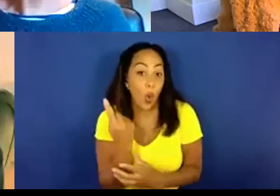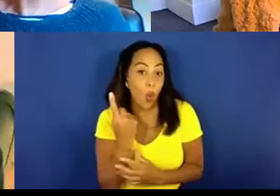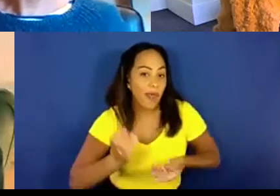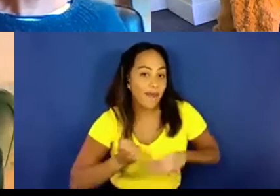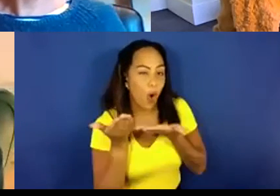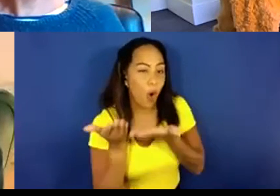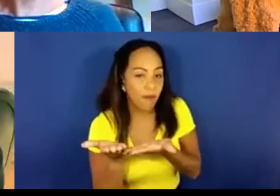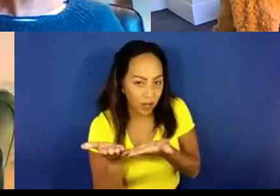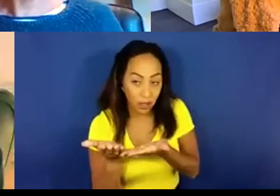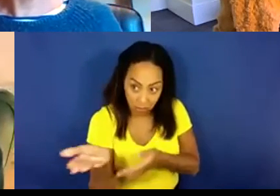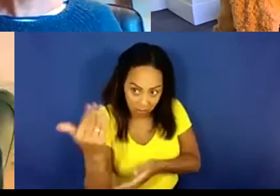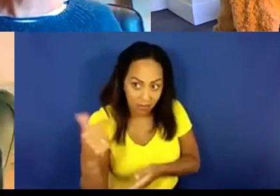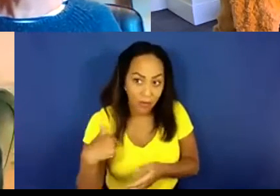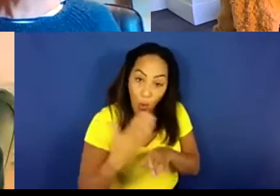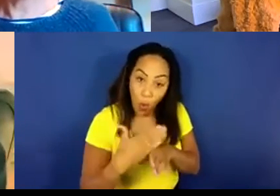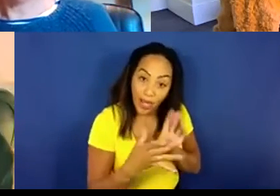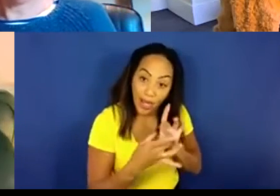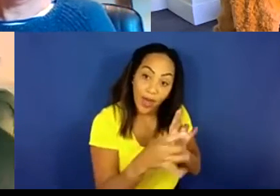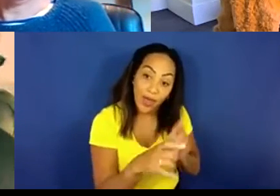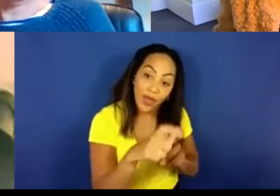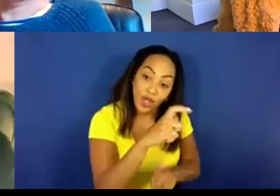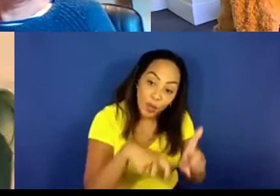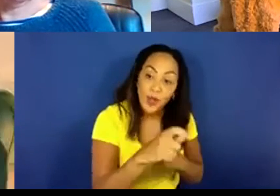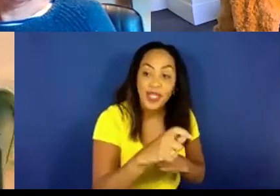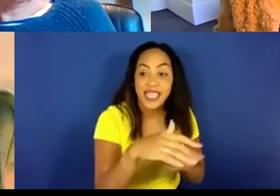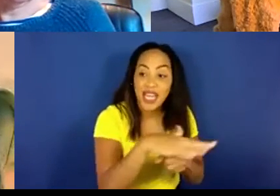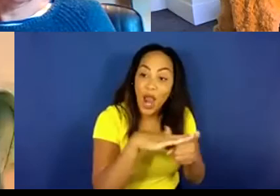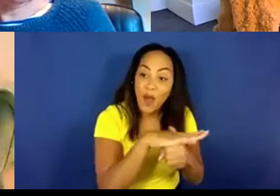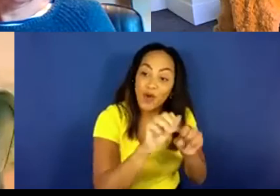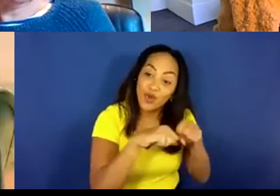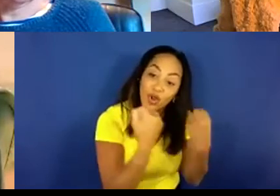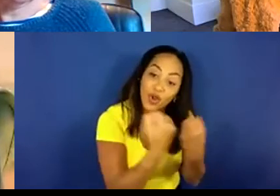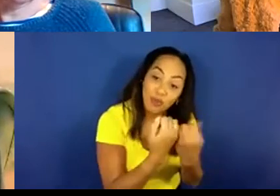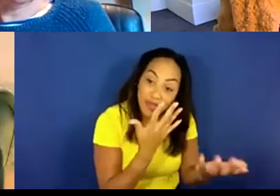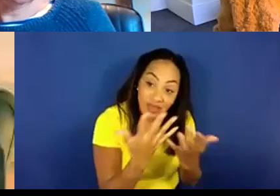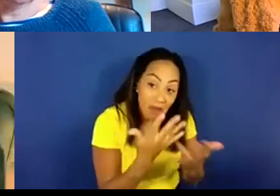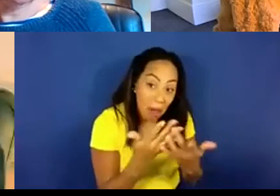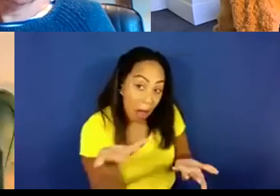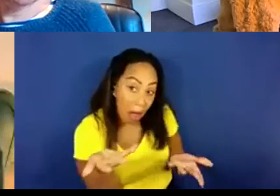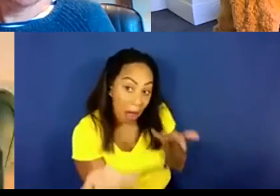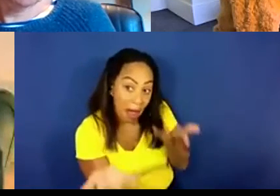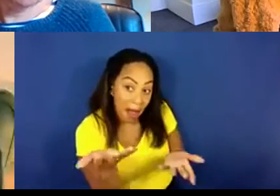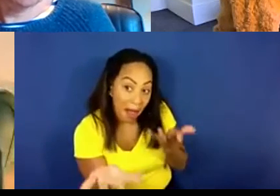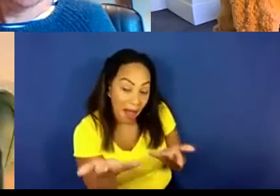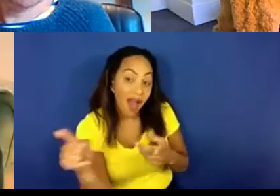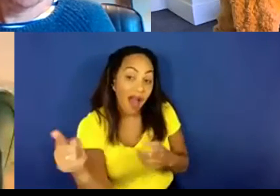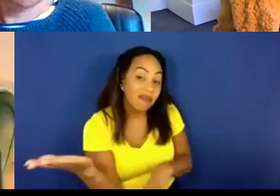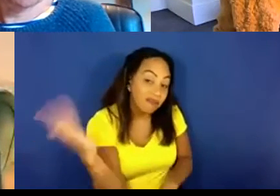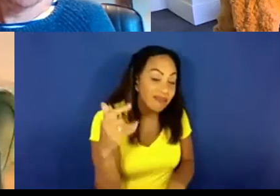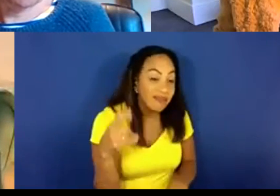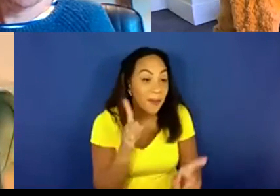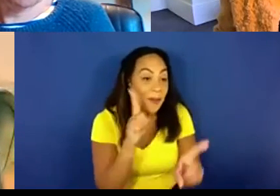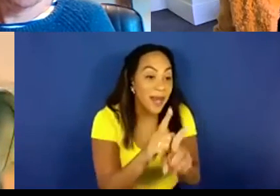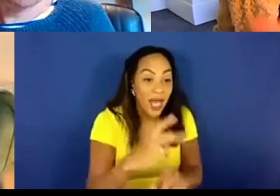local groups in a community development asset-based approach to the work, working with some of the local older people's groups in the area across